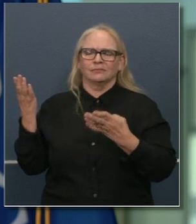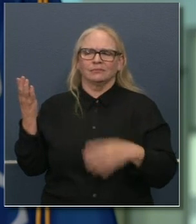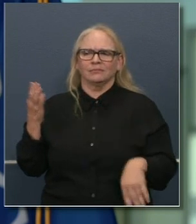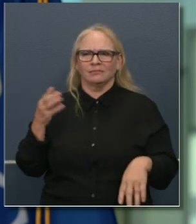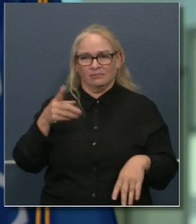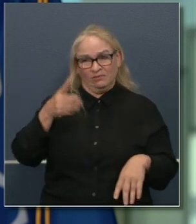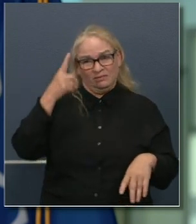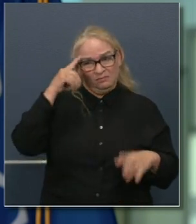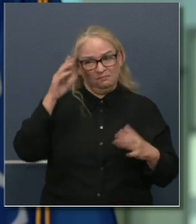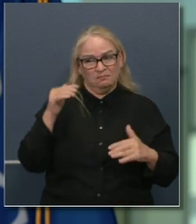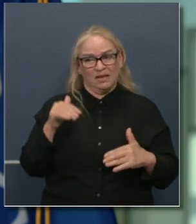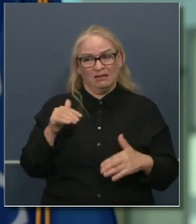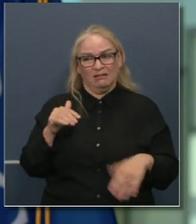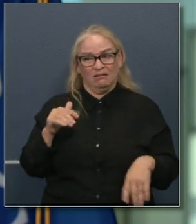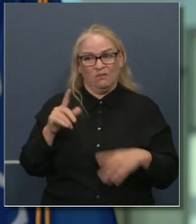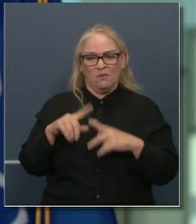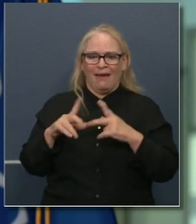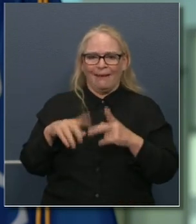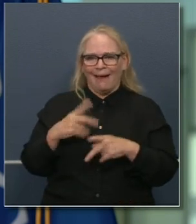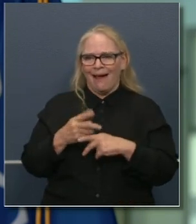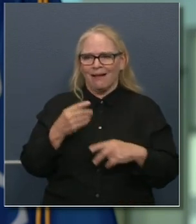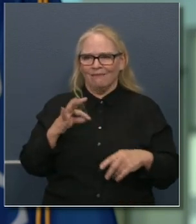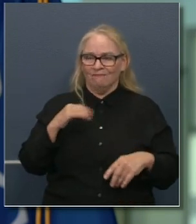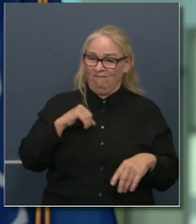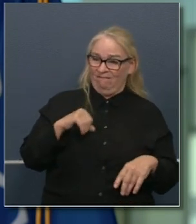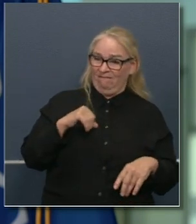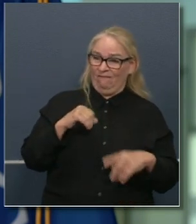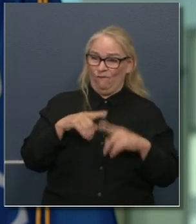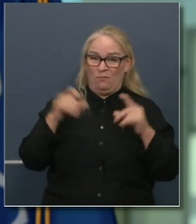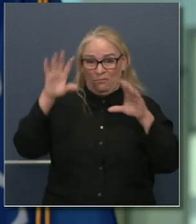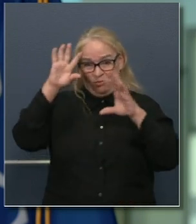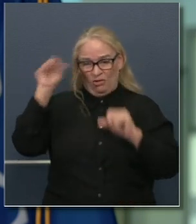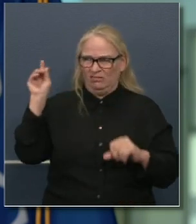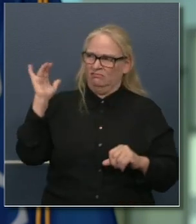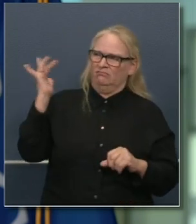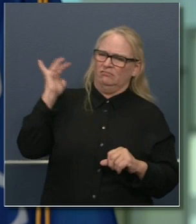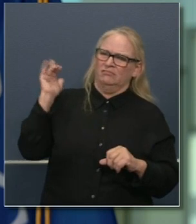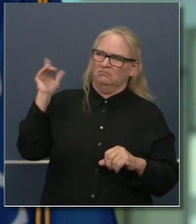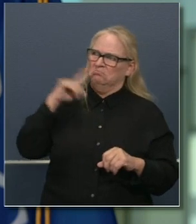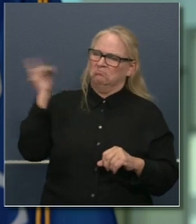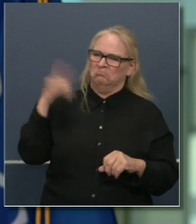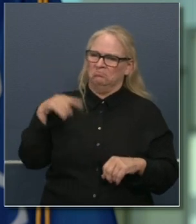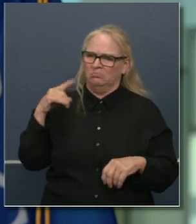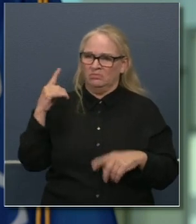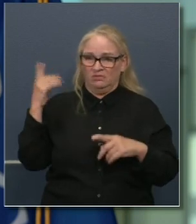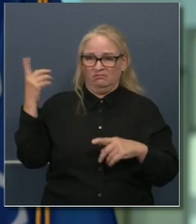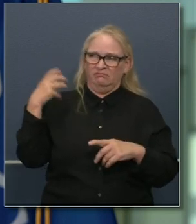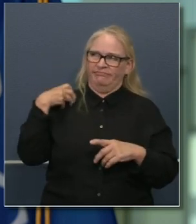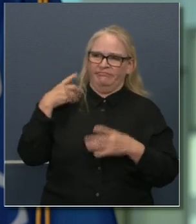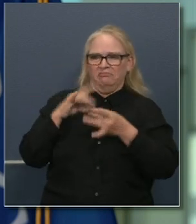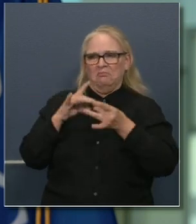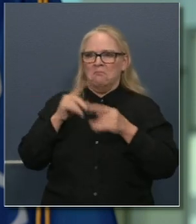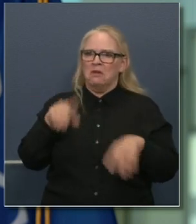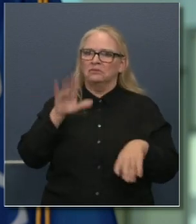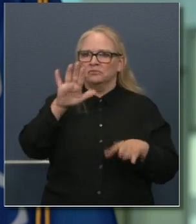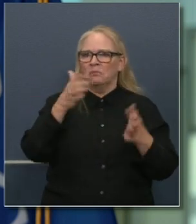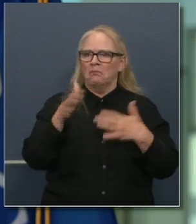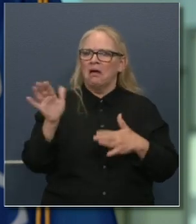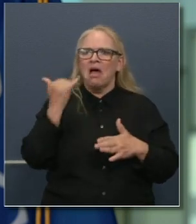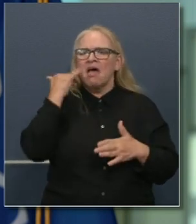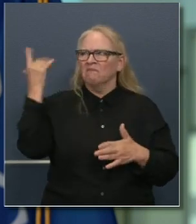president on this? And have you been in contact with anyone in the administration or the coronavirus task force about your plan?